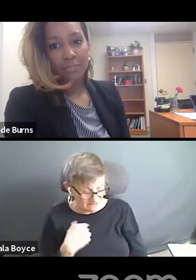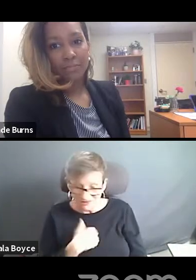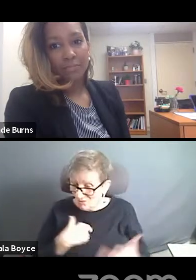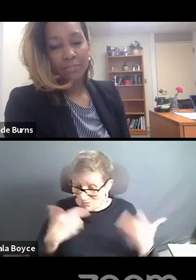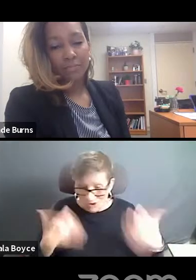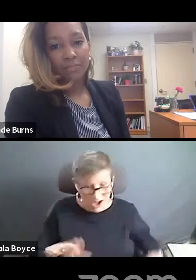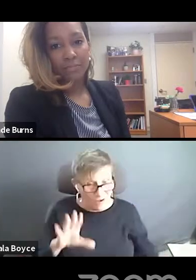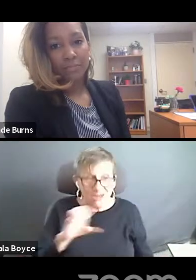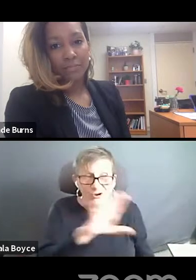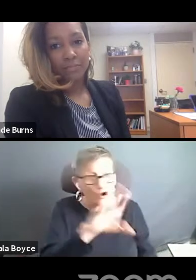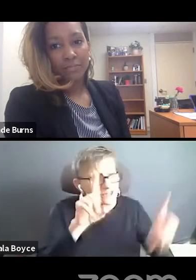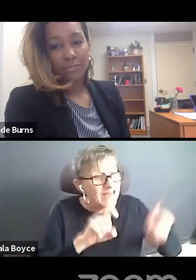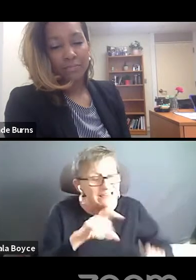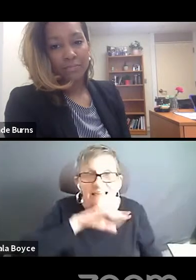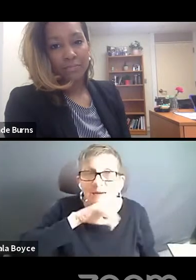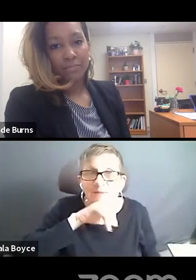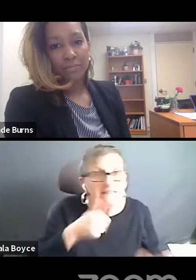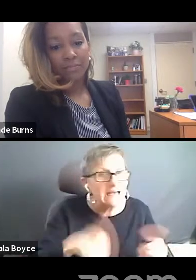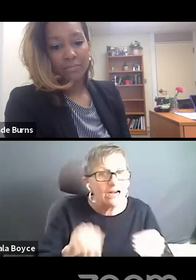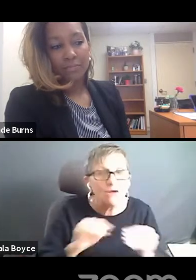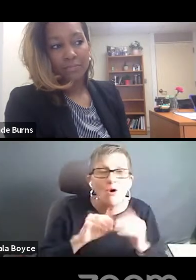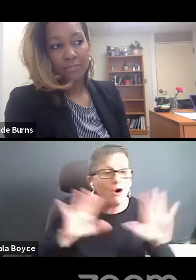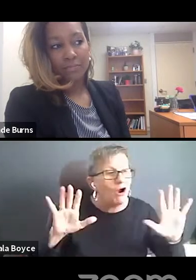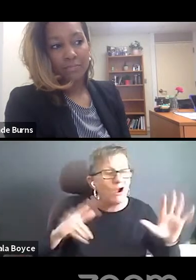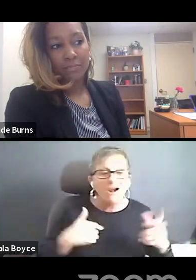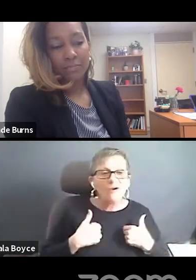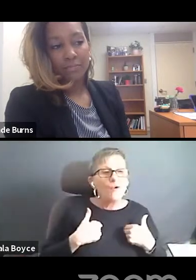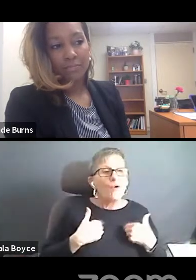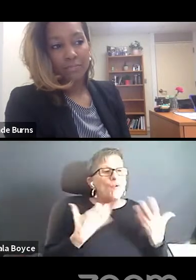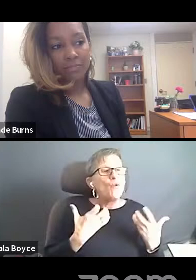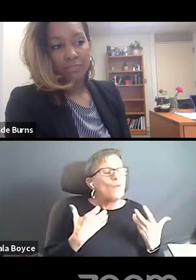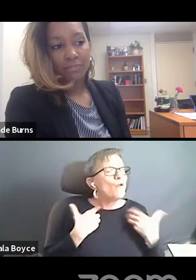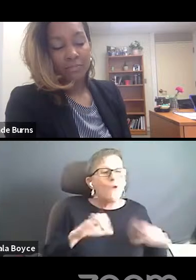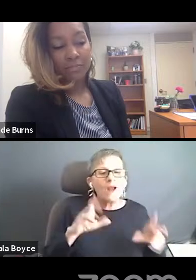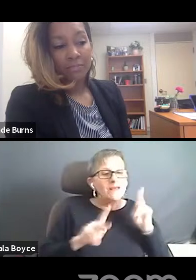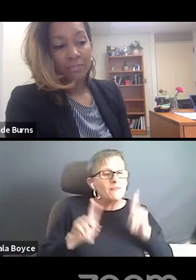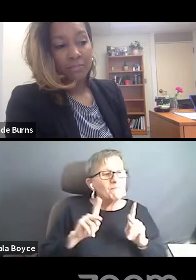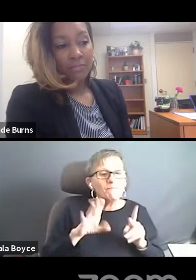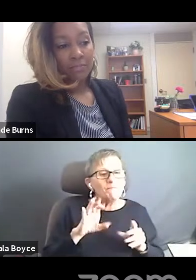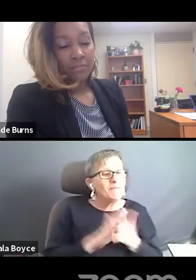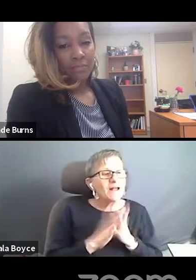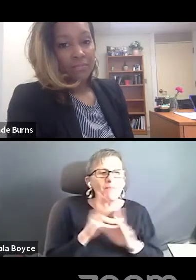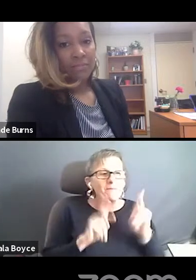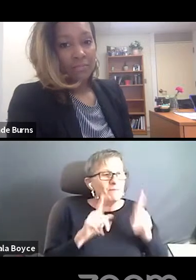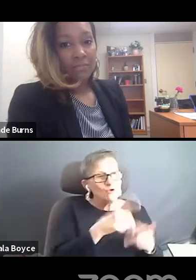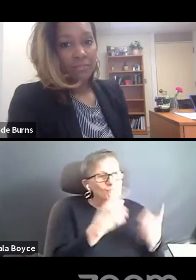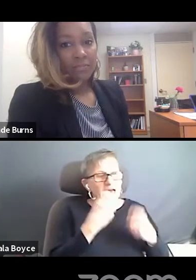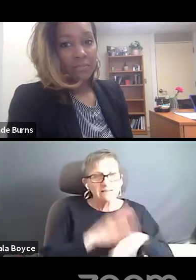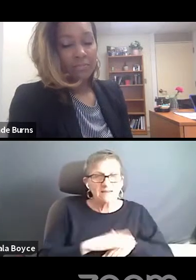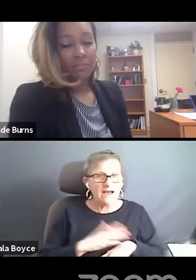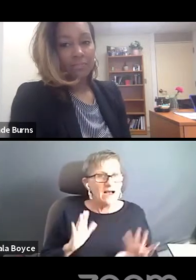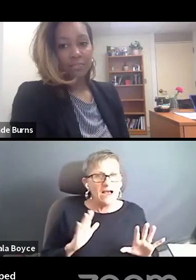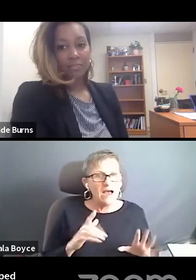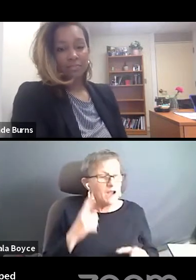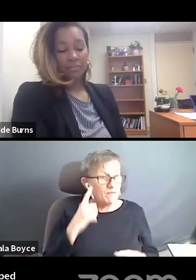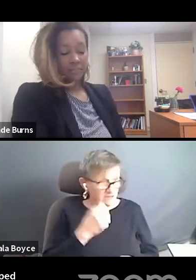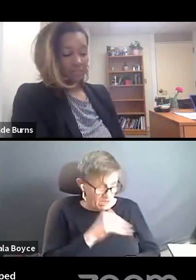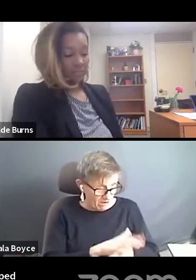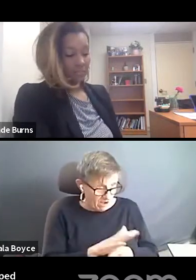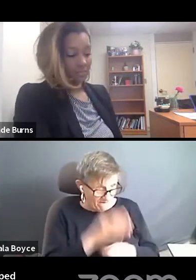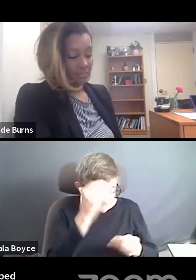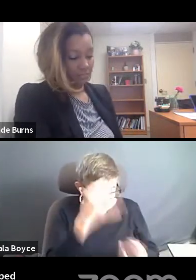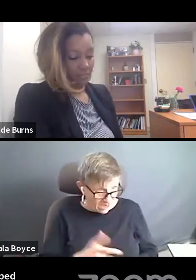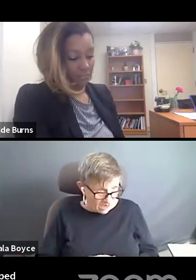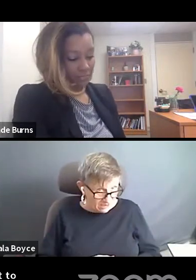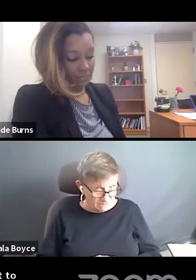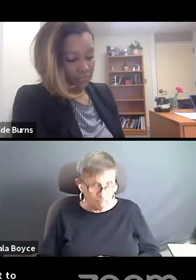test guinea pigs anymore. We don't want to be the people that you test this on as you talk about the fact that there's not enough data, right? And